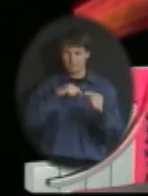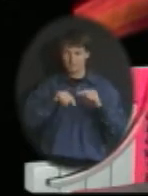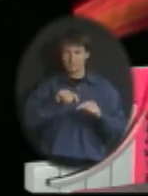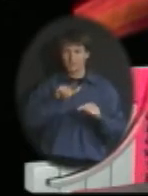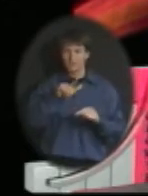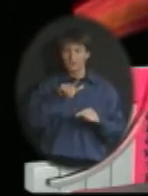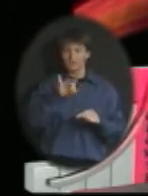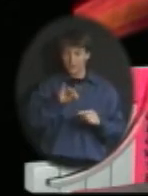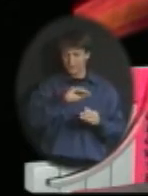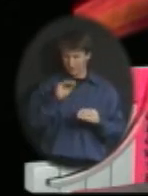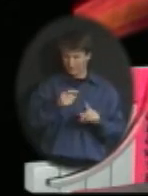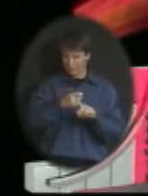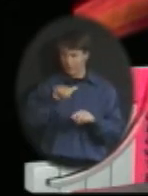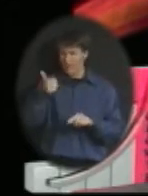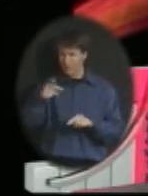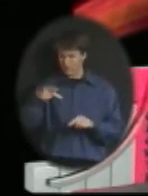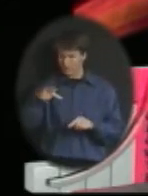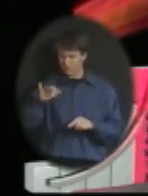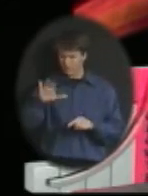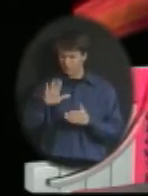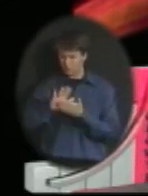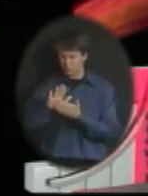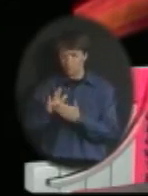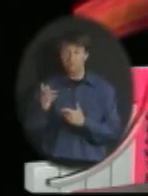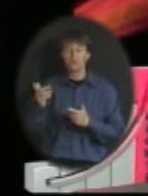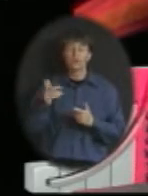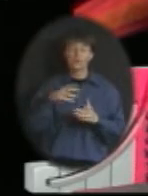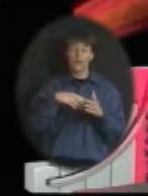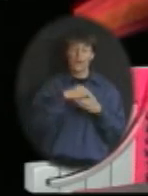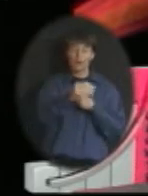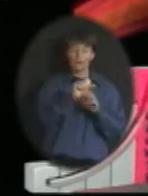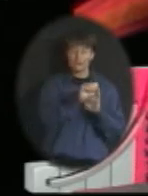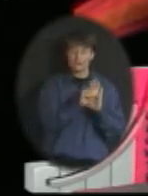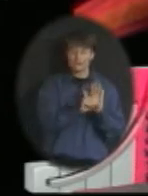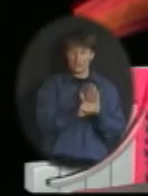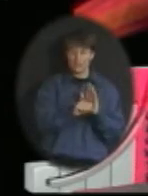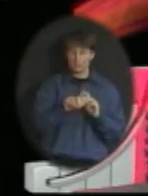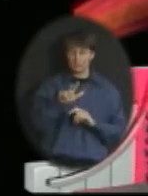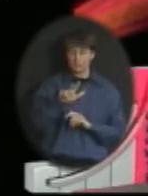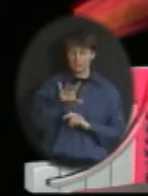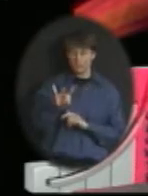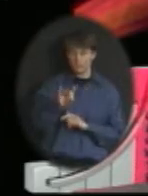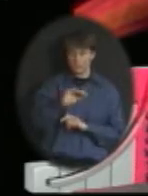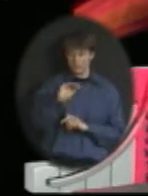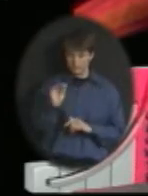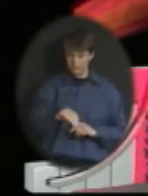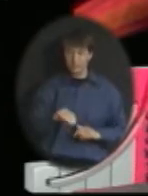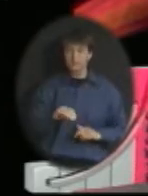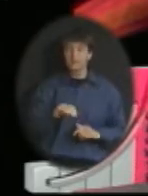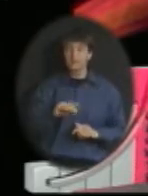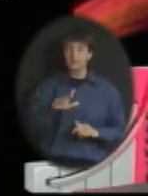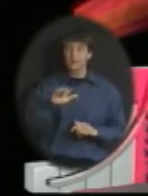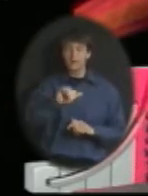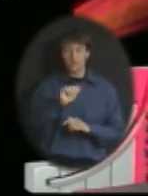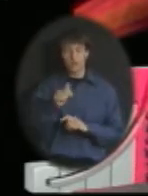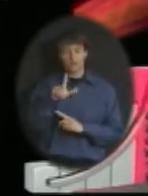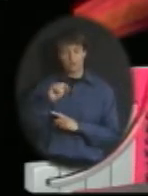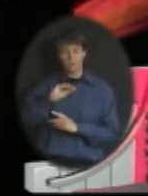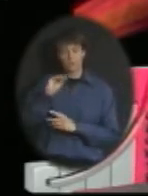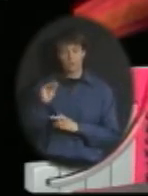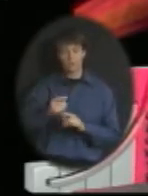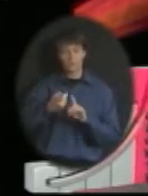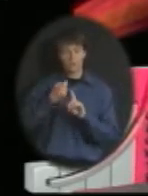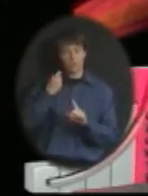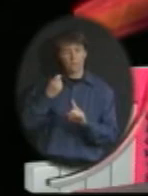from other public schools, and out of state is about 38%. And we get another 20% that come